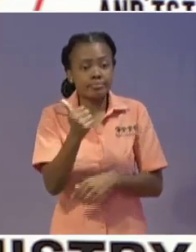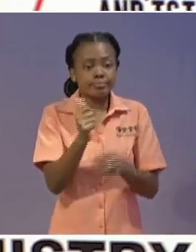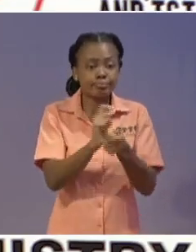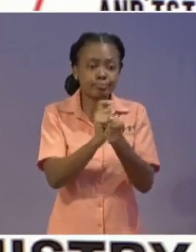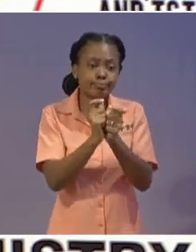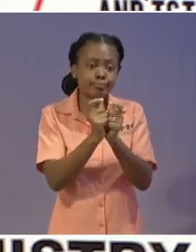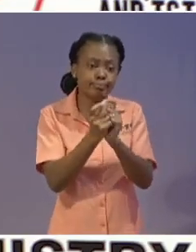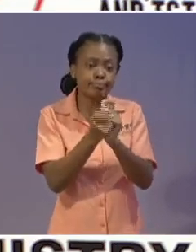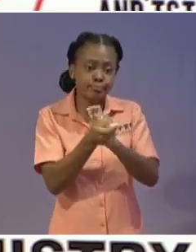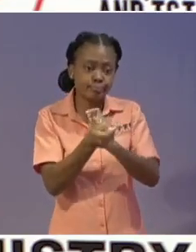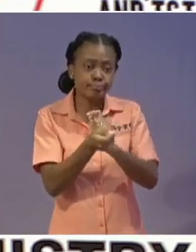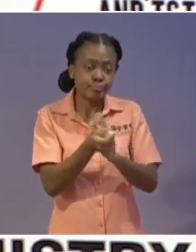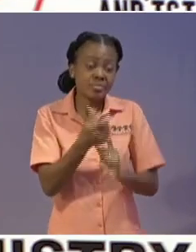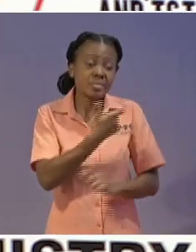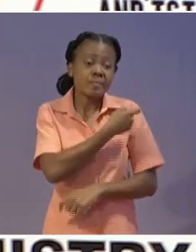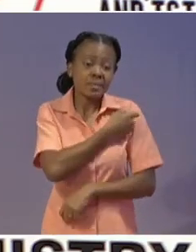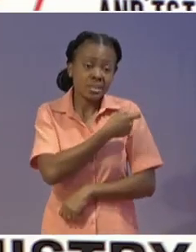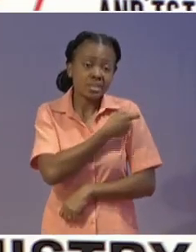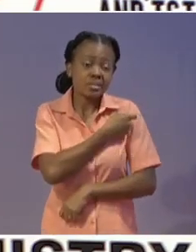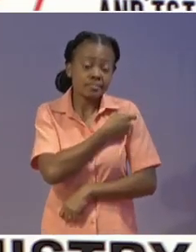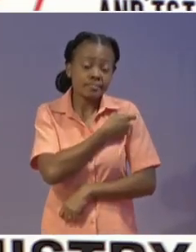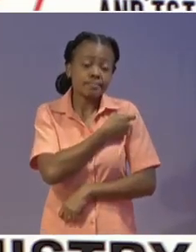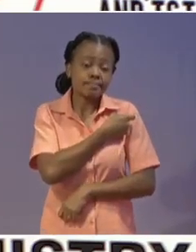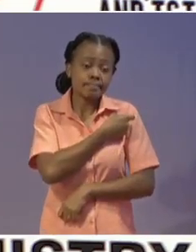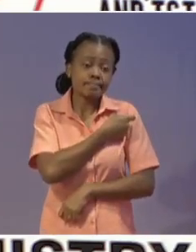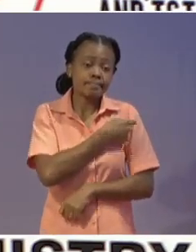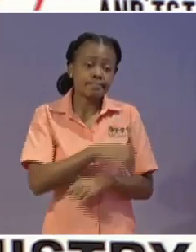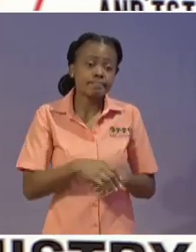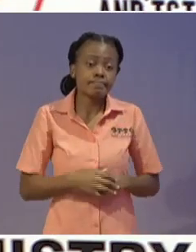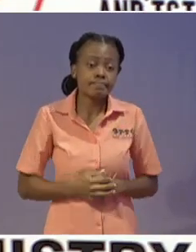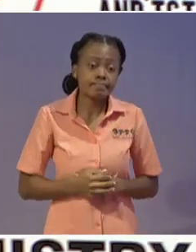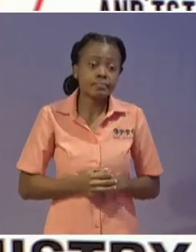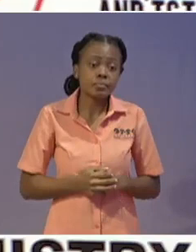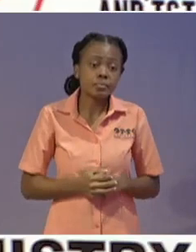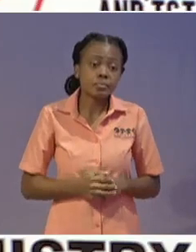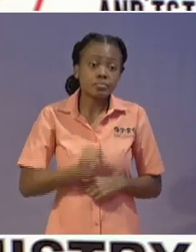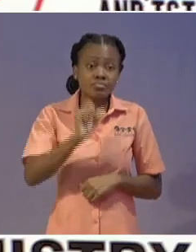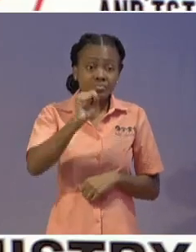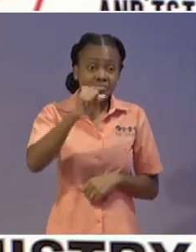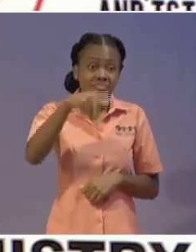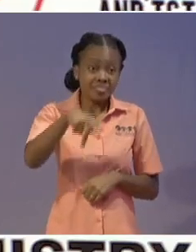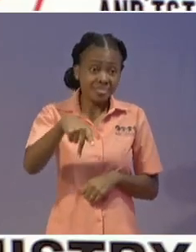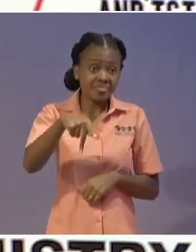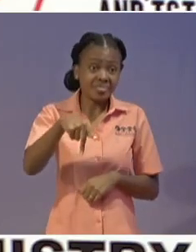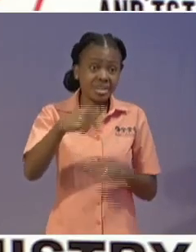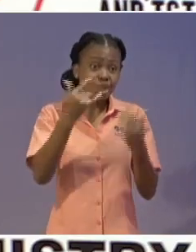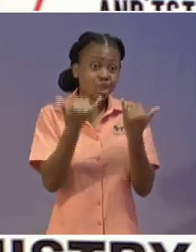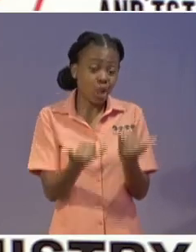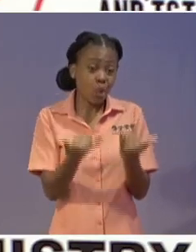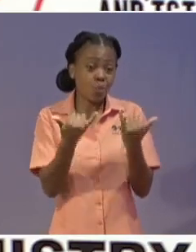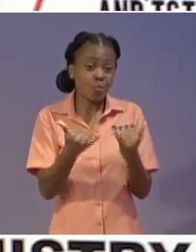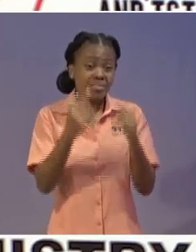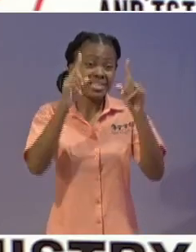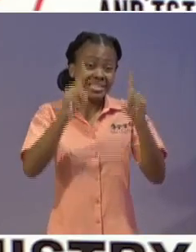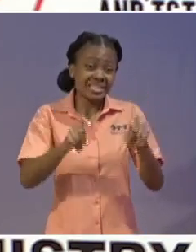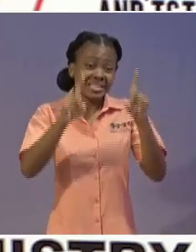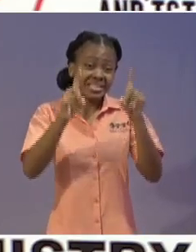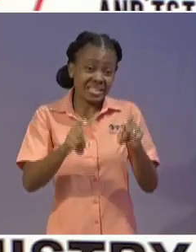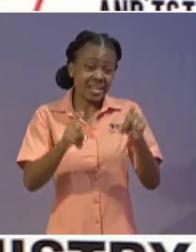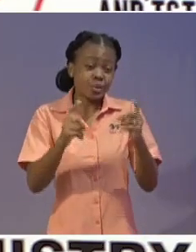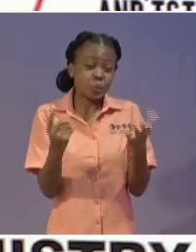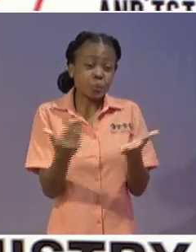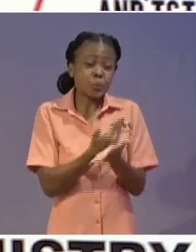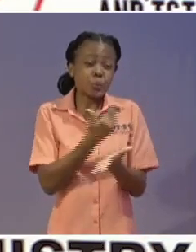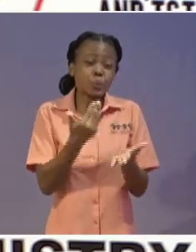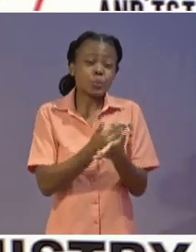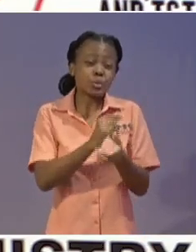those variations. Sinopharm is presently, as far as I'm aware, in clinical phase 2 trials related to their preparation